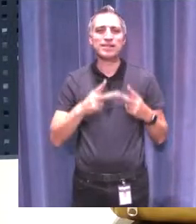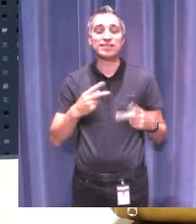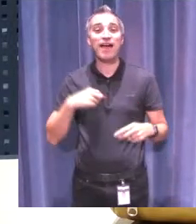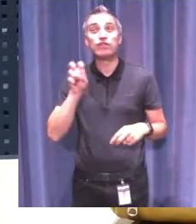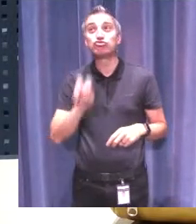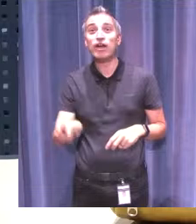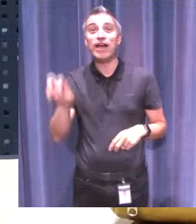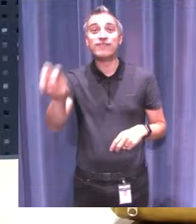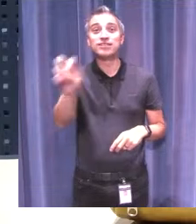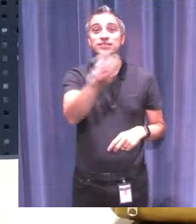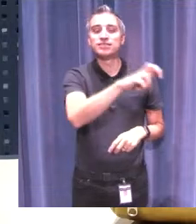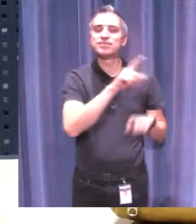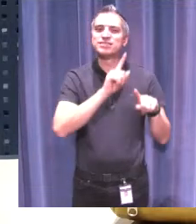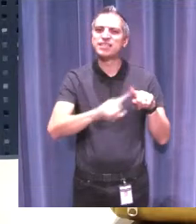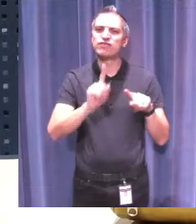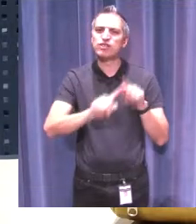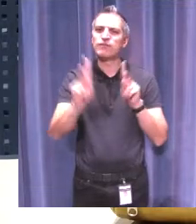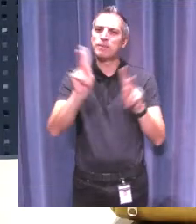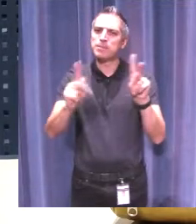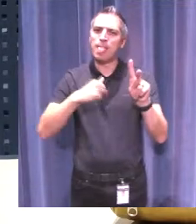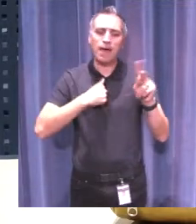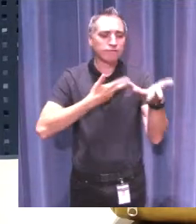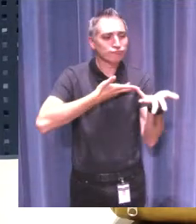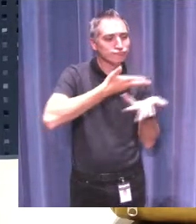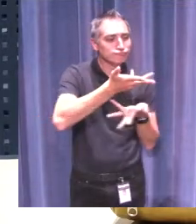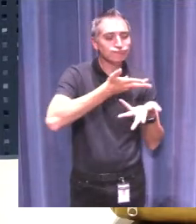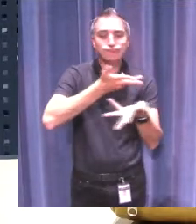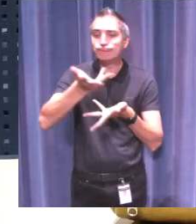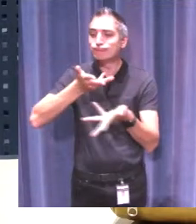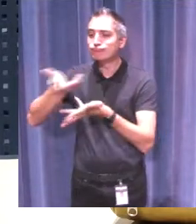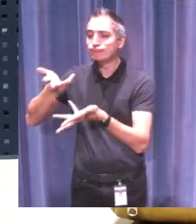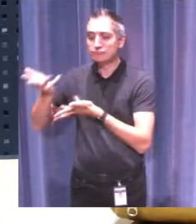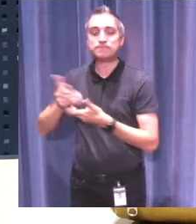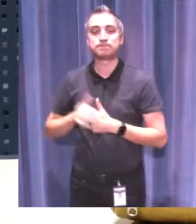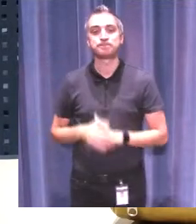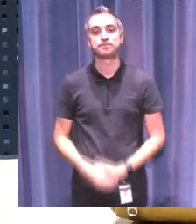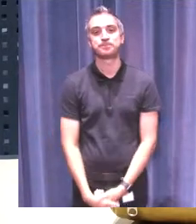different populations I've interacted with.